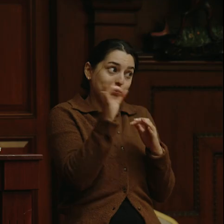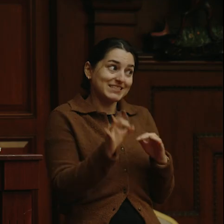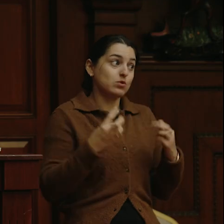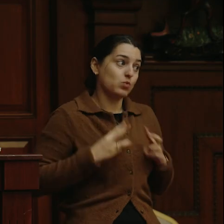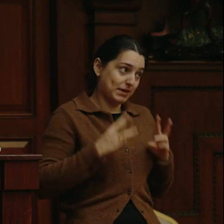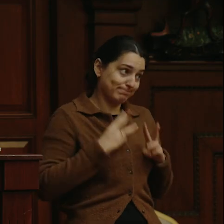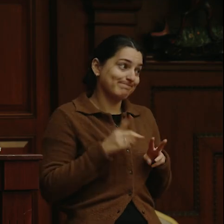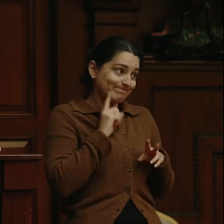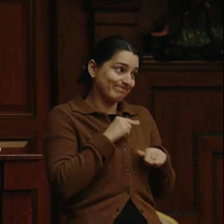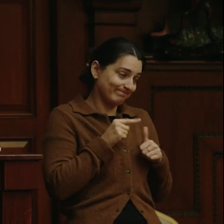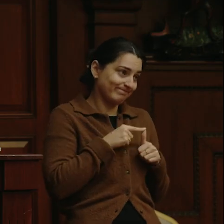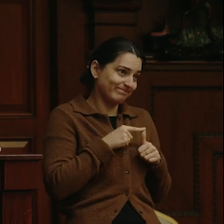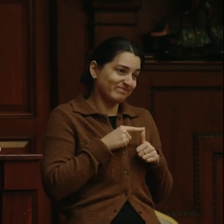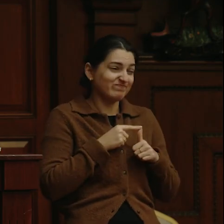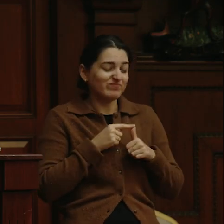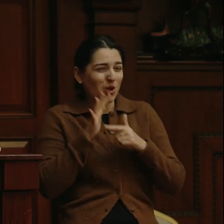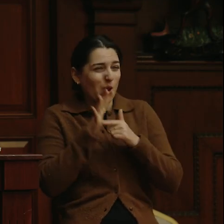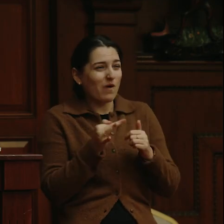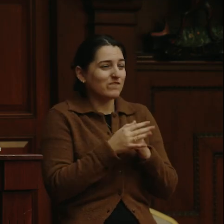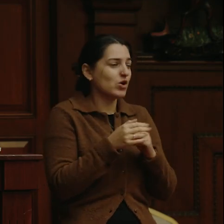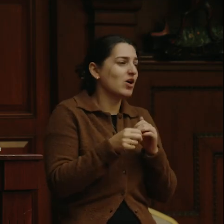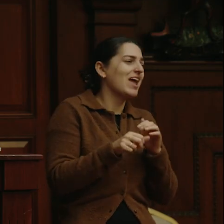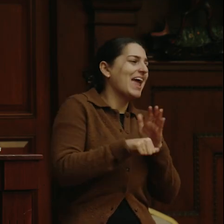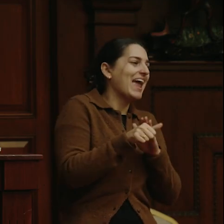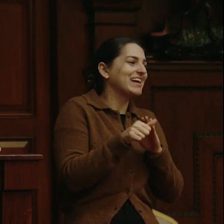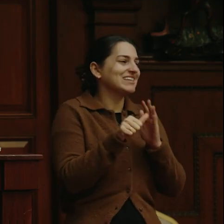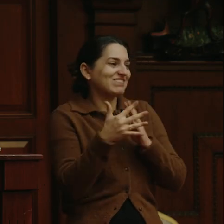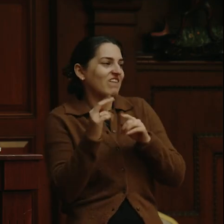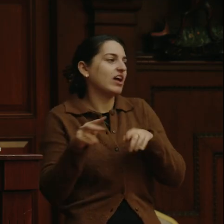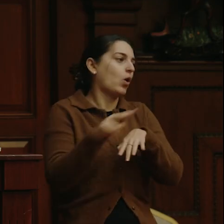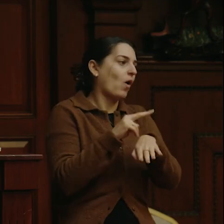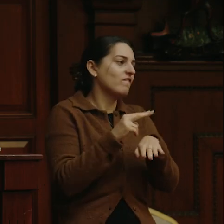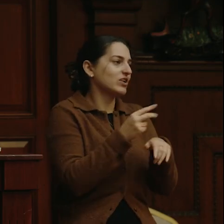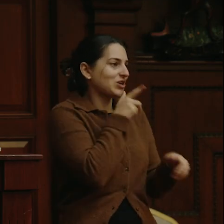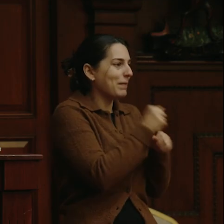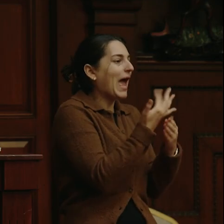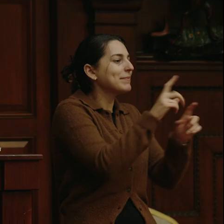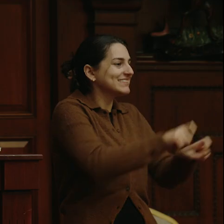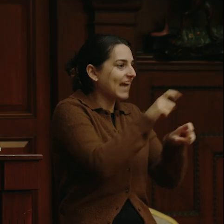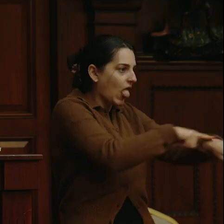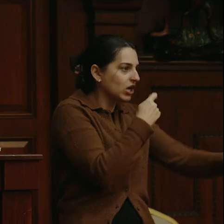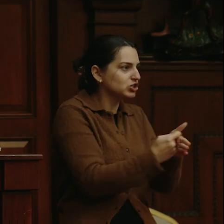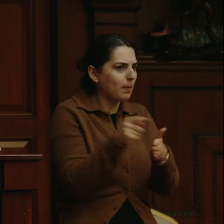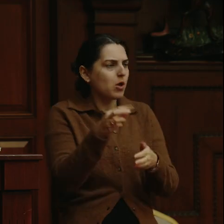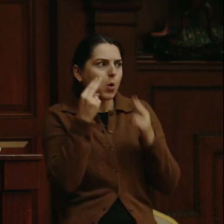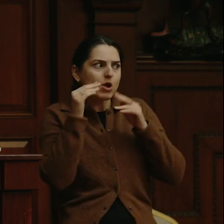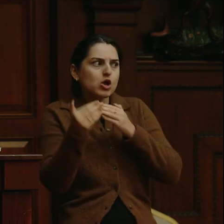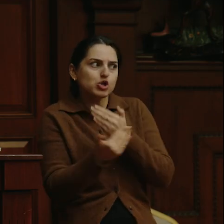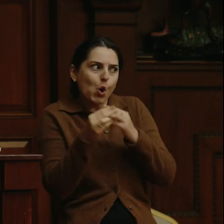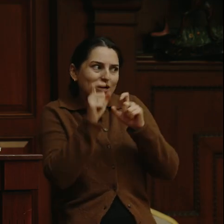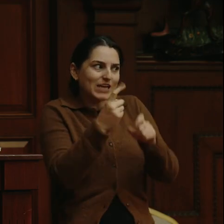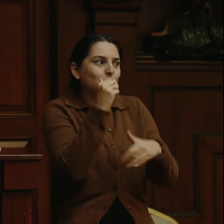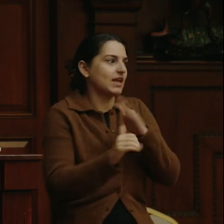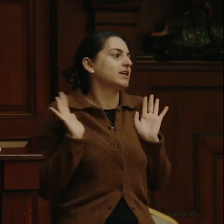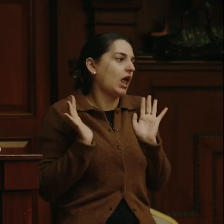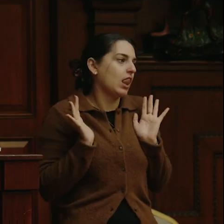female, a lower proportion age 65 and over versus our inpatient admissions, so typically a younger cohort here. And again,